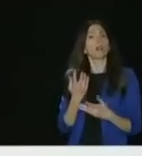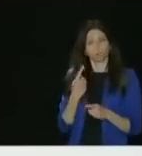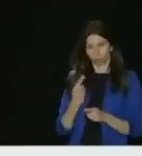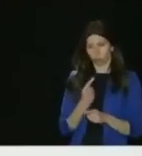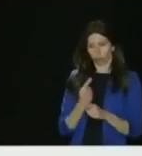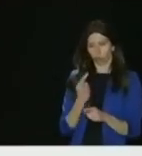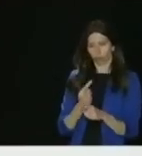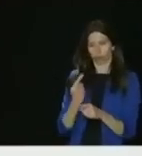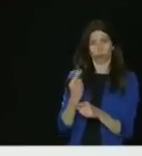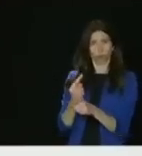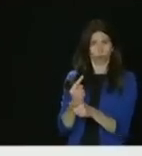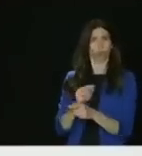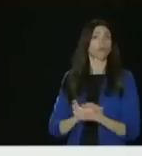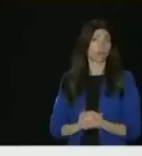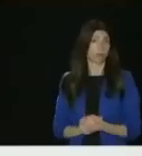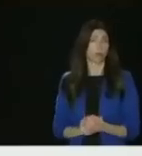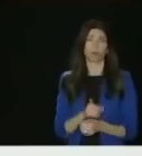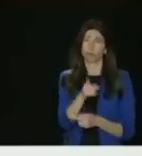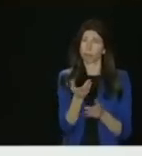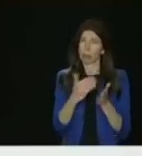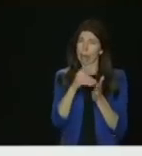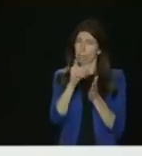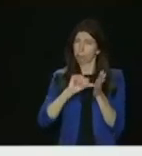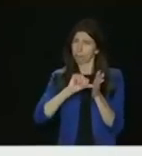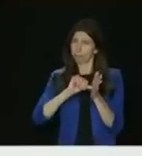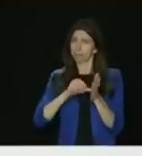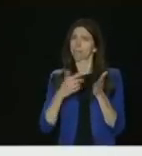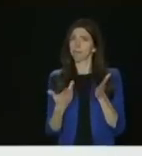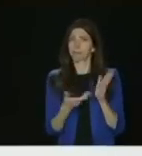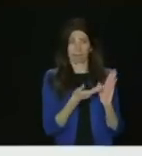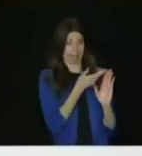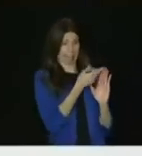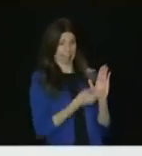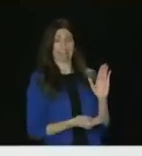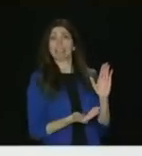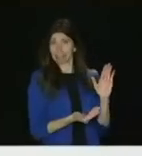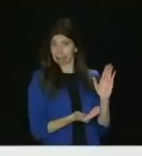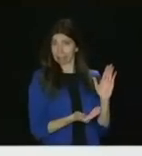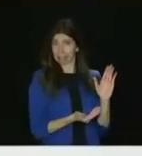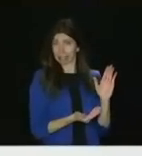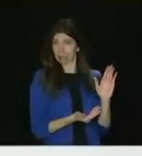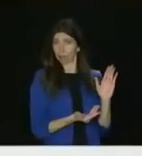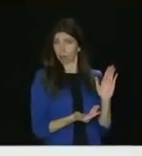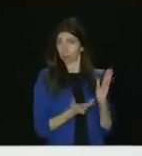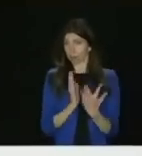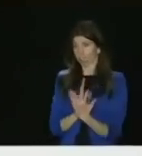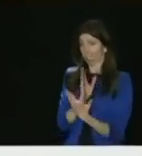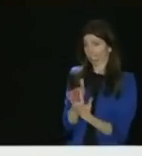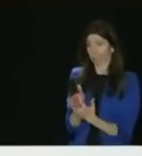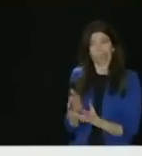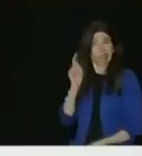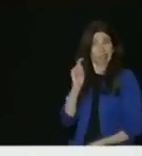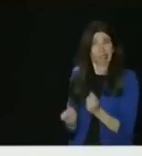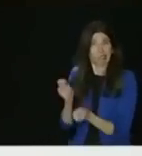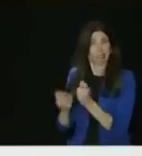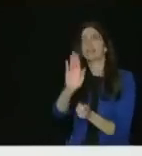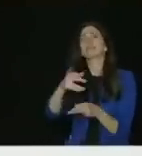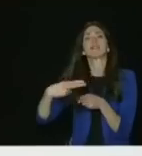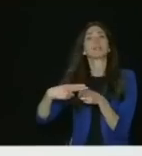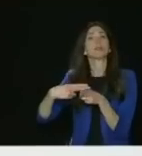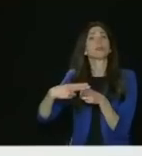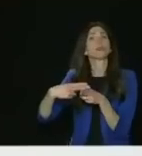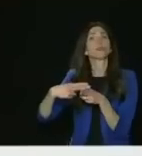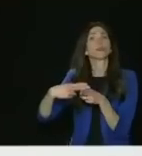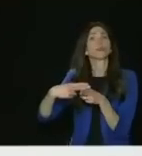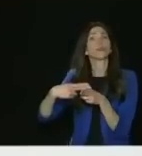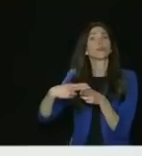point clearly. These measures are temporary. We intend to impose